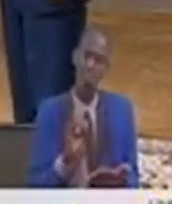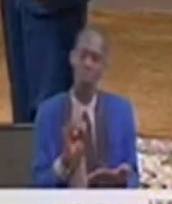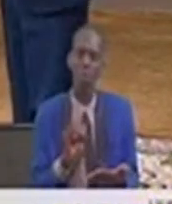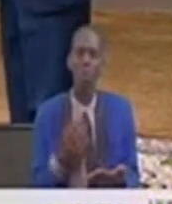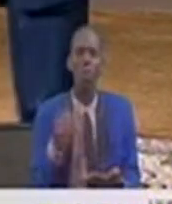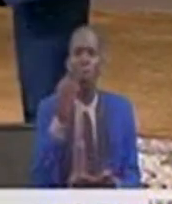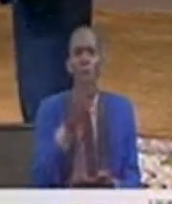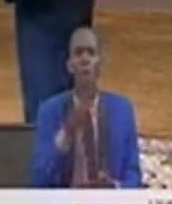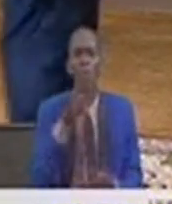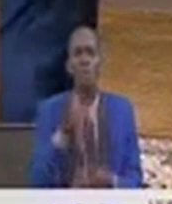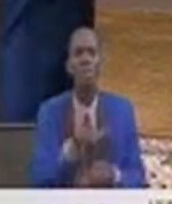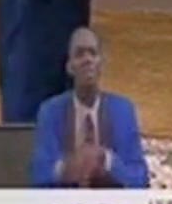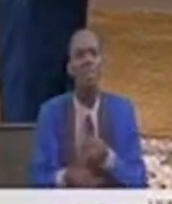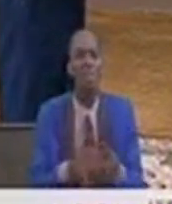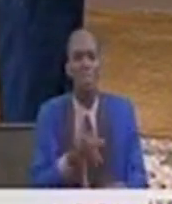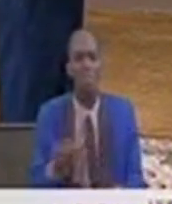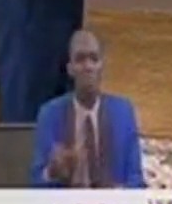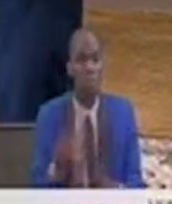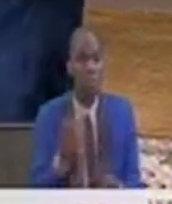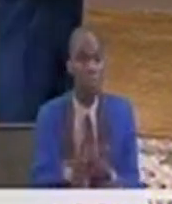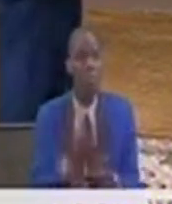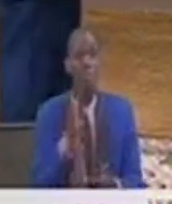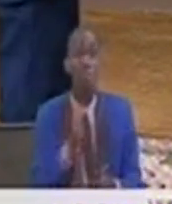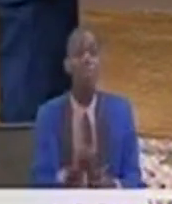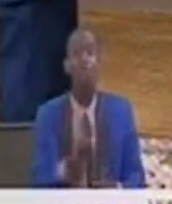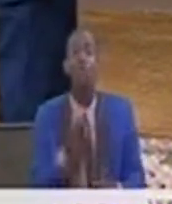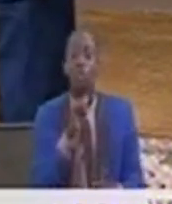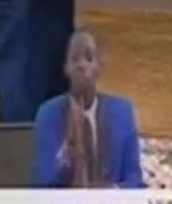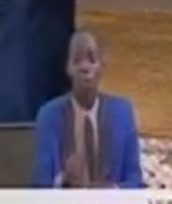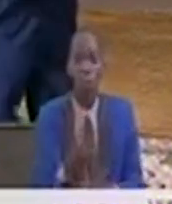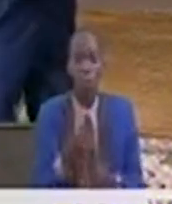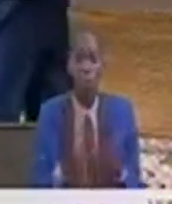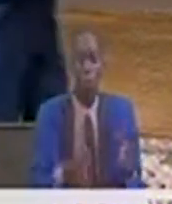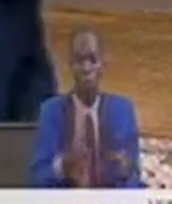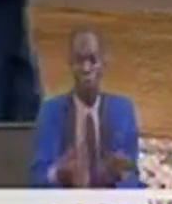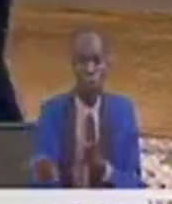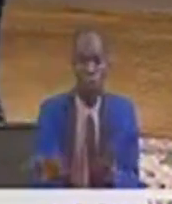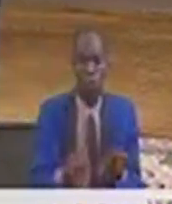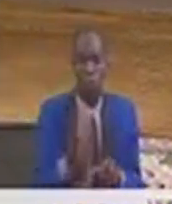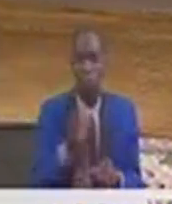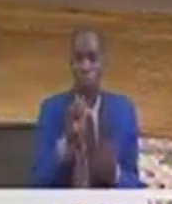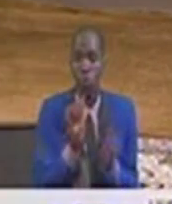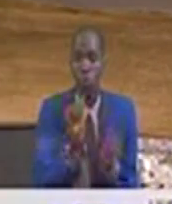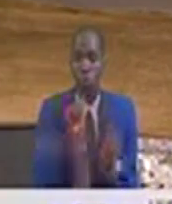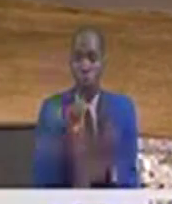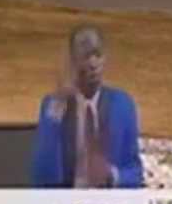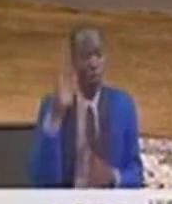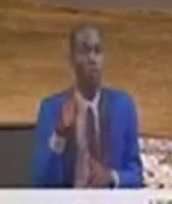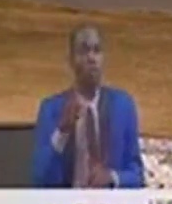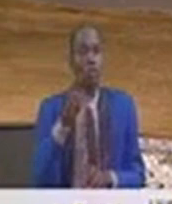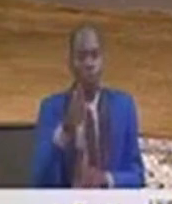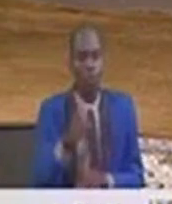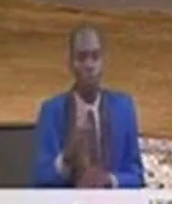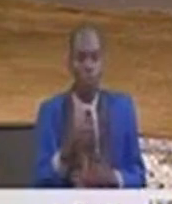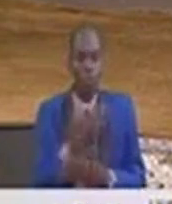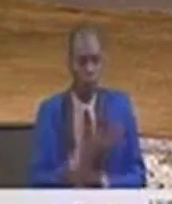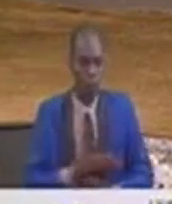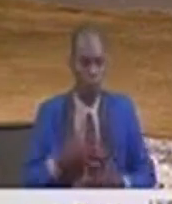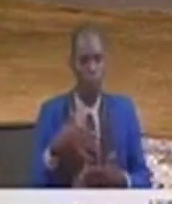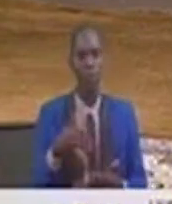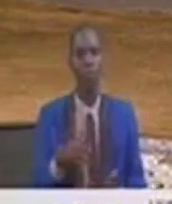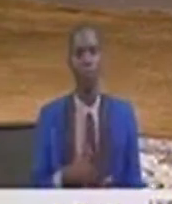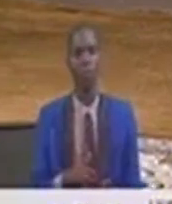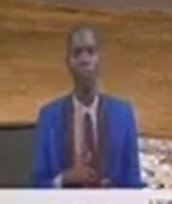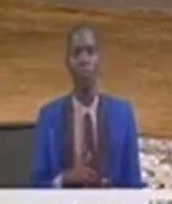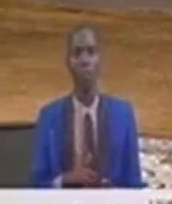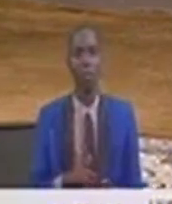more accidentally. You saw, and then you coveted, and it says, and I took them.